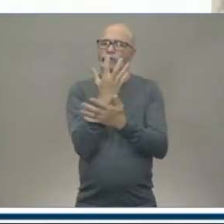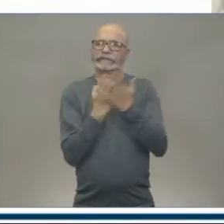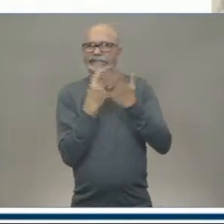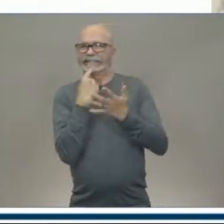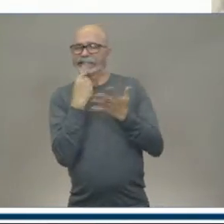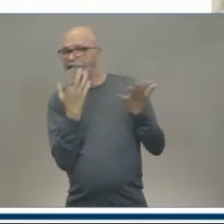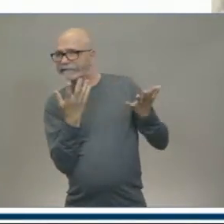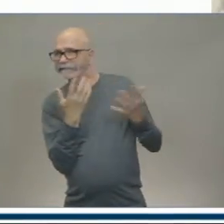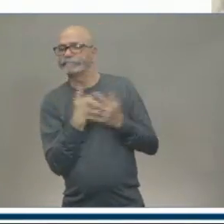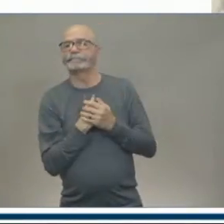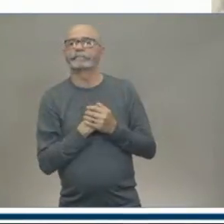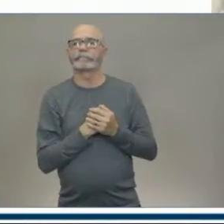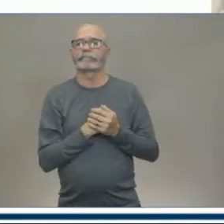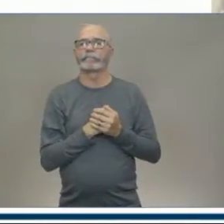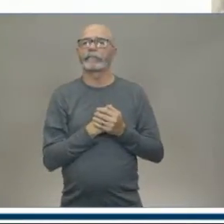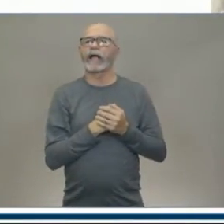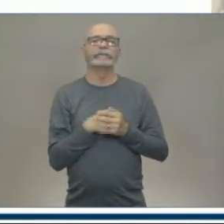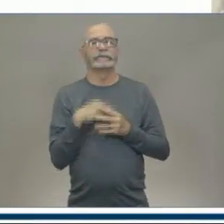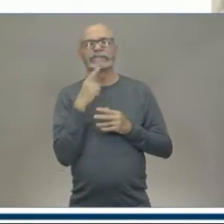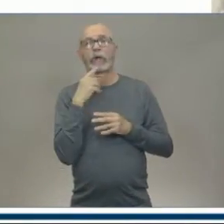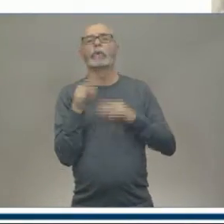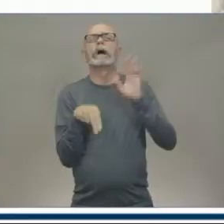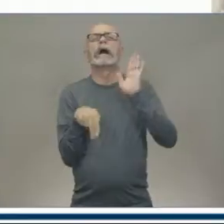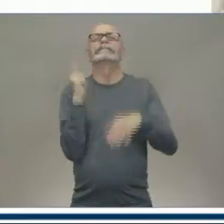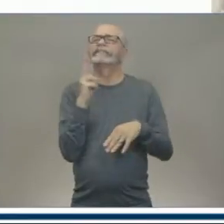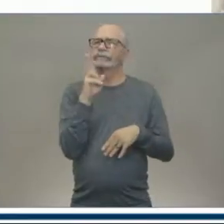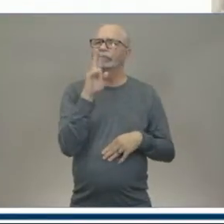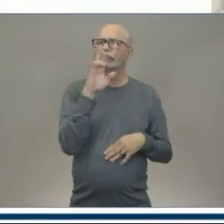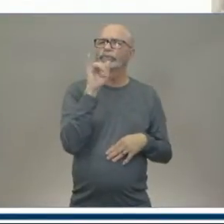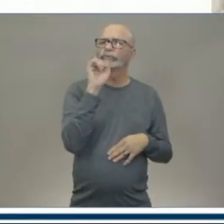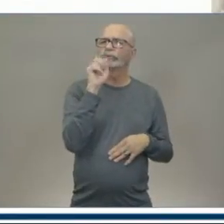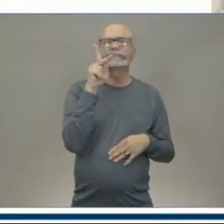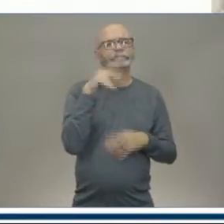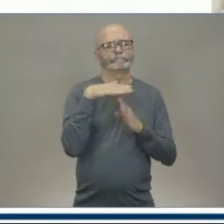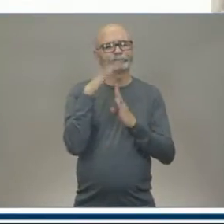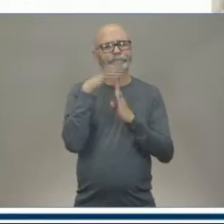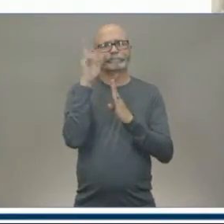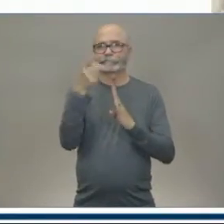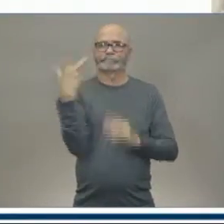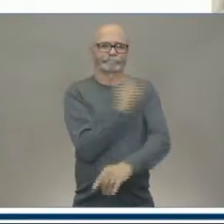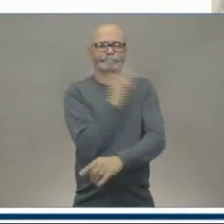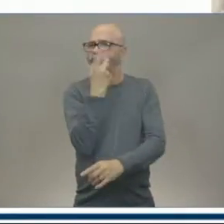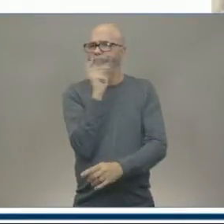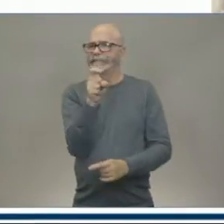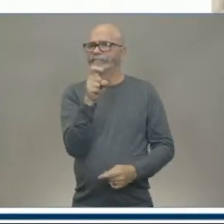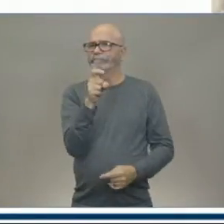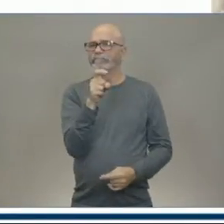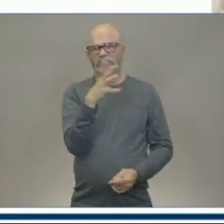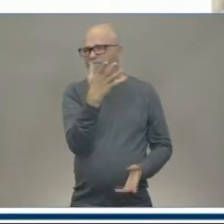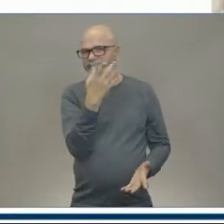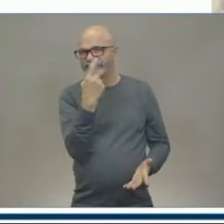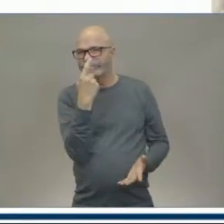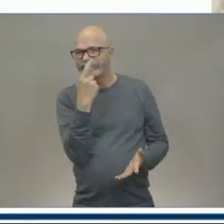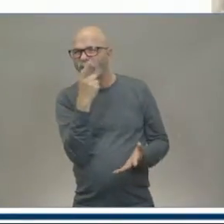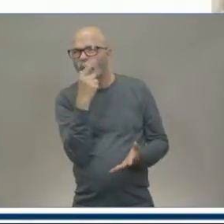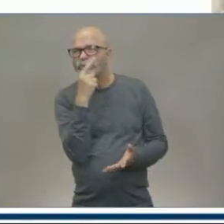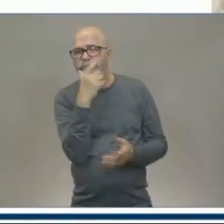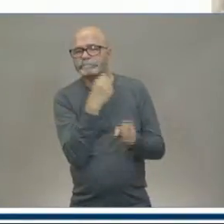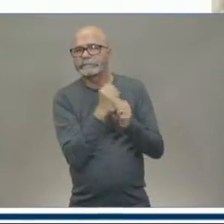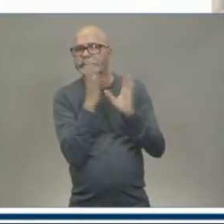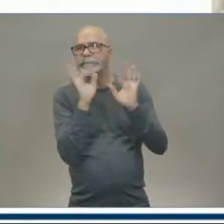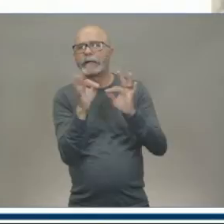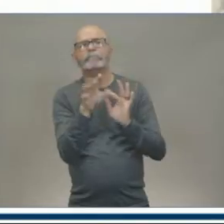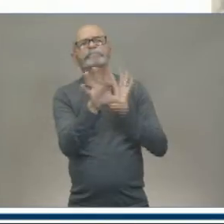the high-risk group who would be the top of the list for getting those vaccines. Can you say how those decisions would be made if we were to